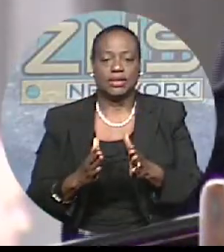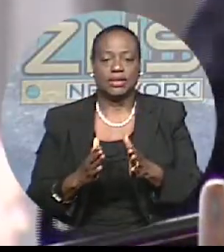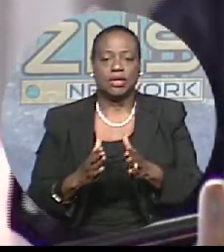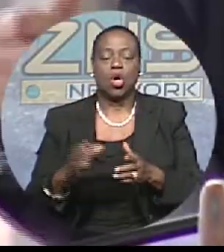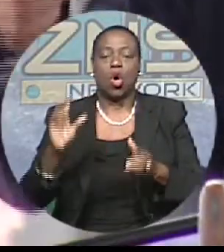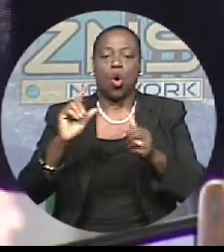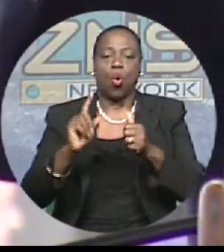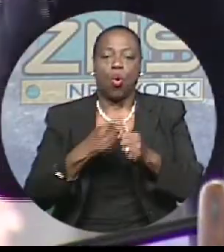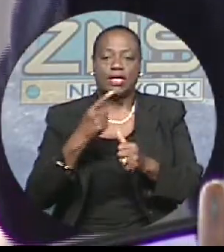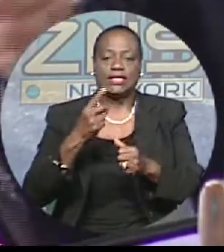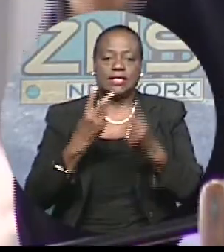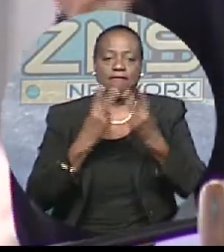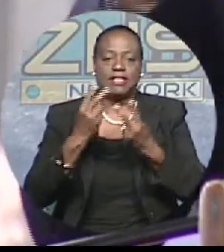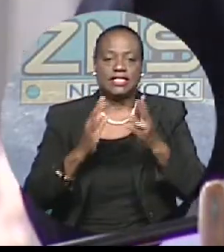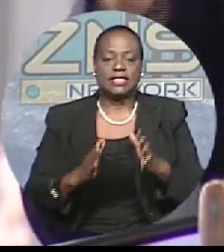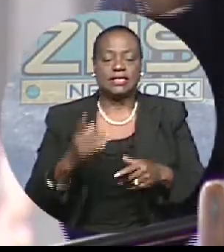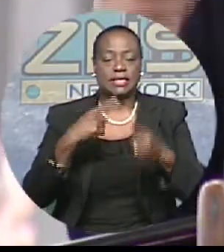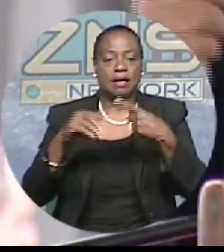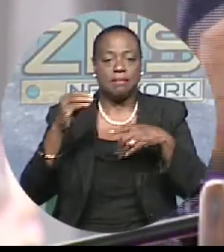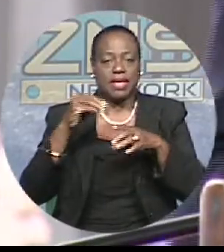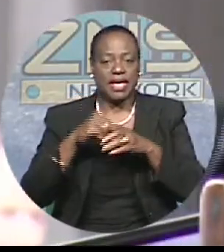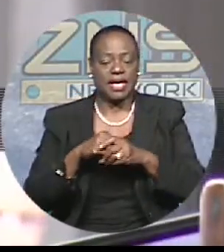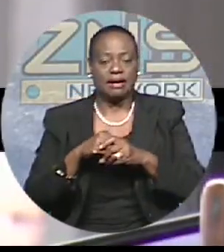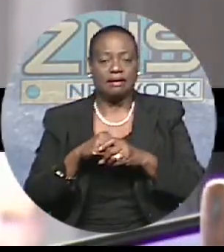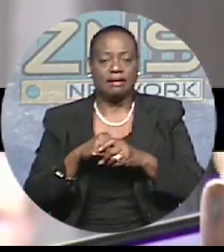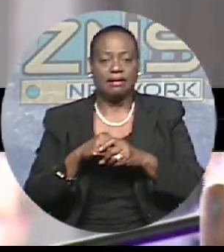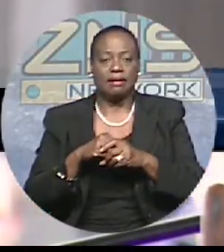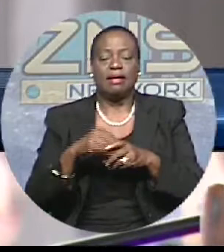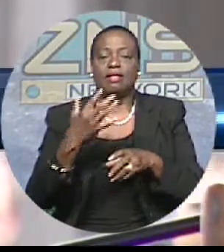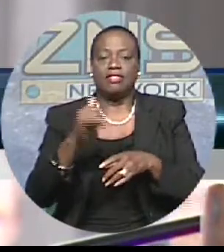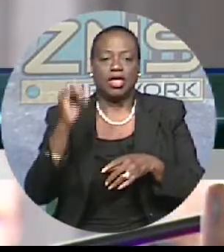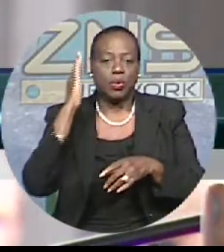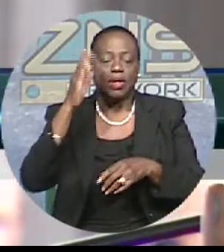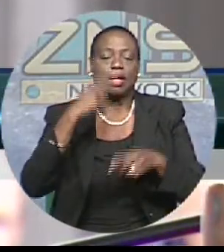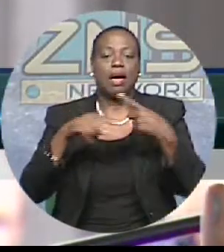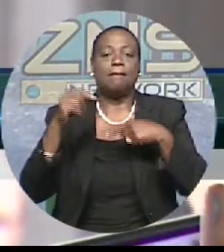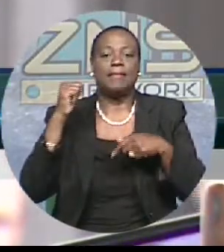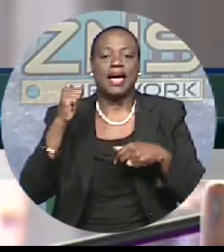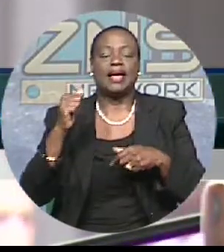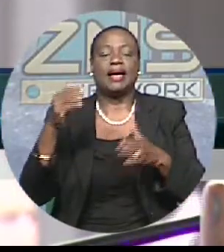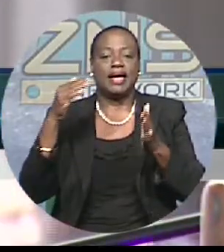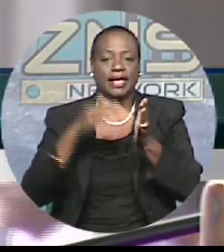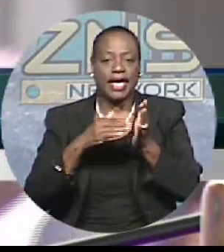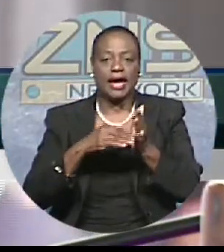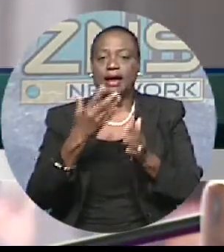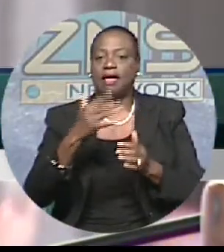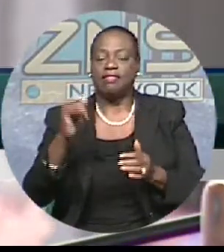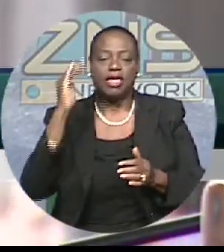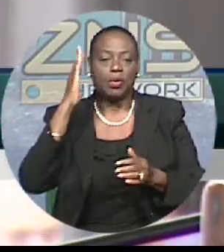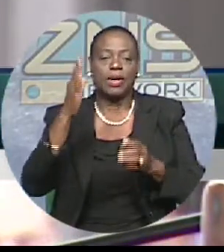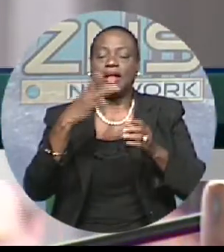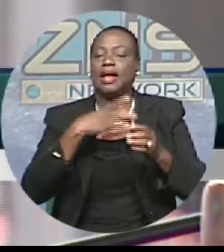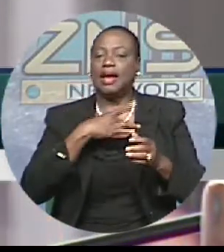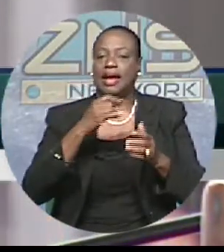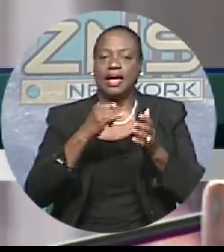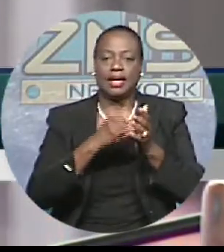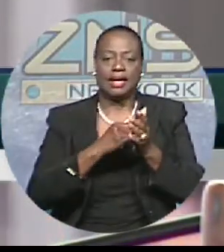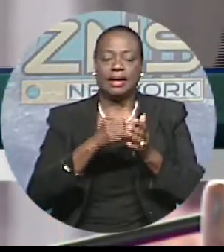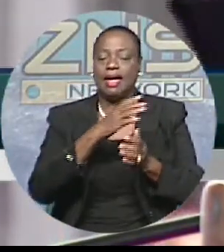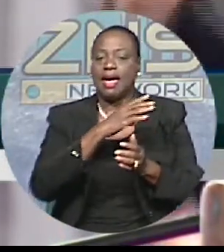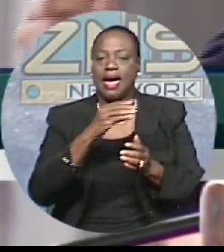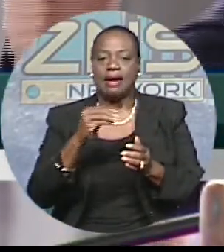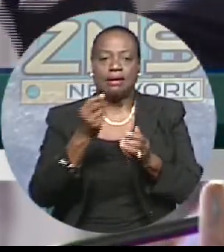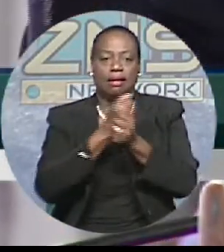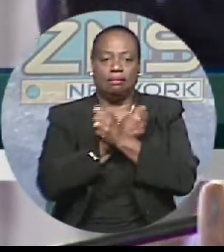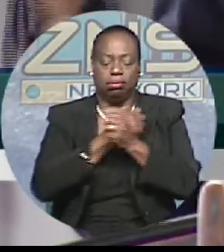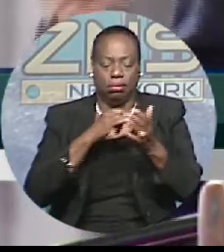the basis of repeat visitation, meaning they're going to like it, they're going to love it, and it's going to be a place that they will come to